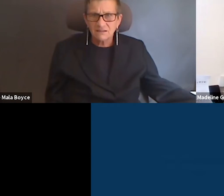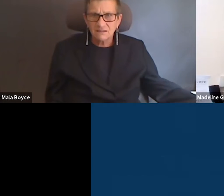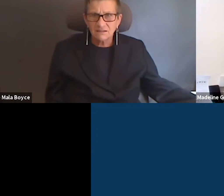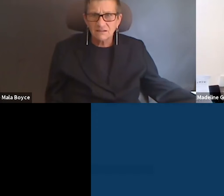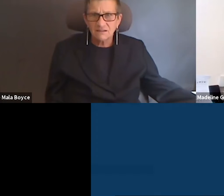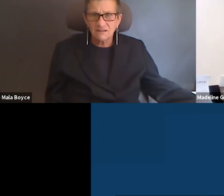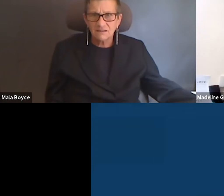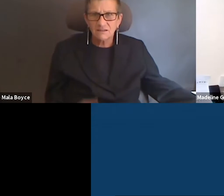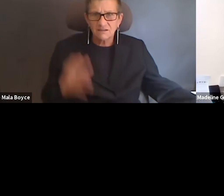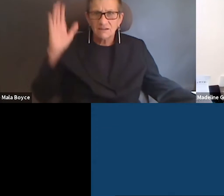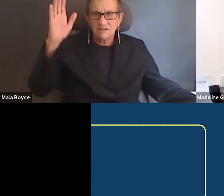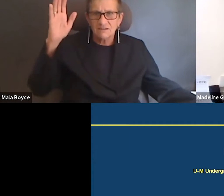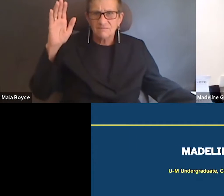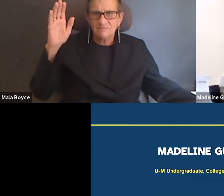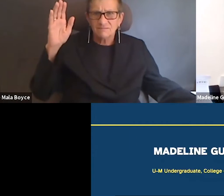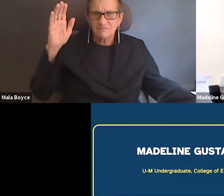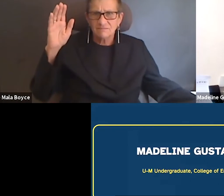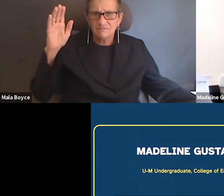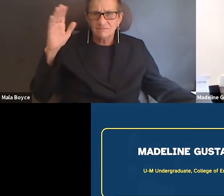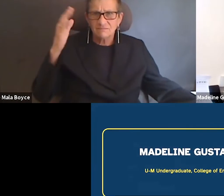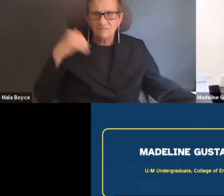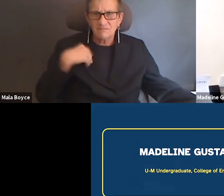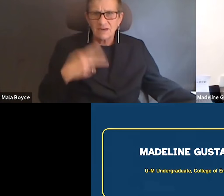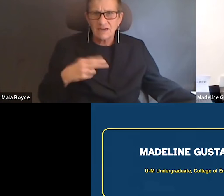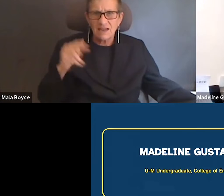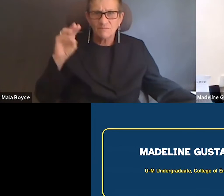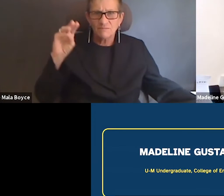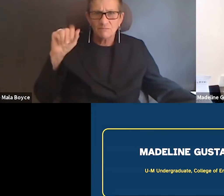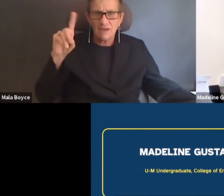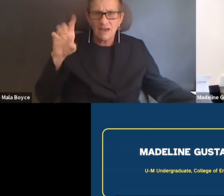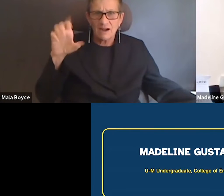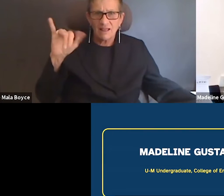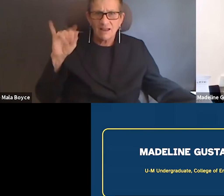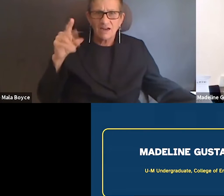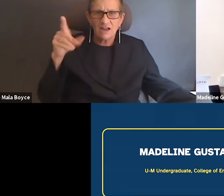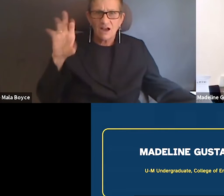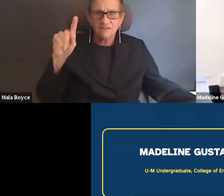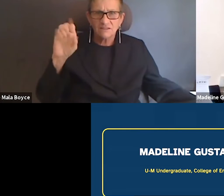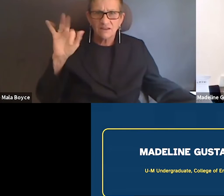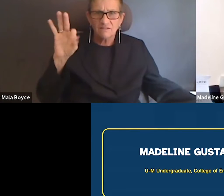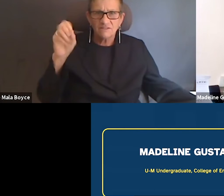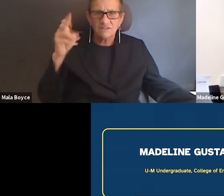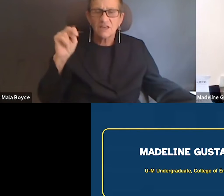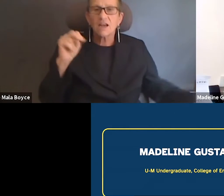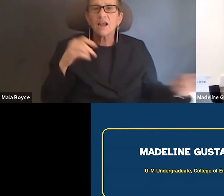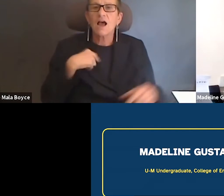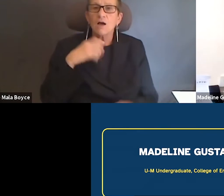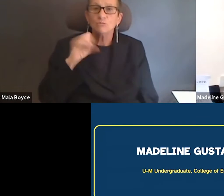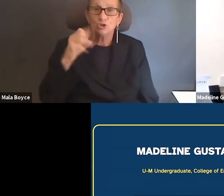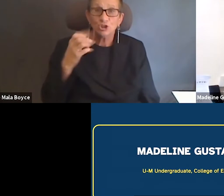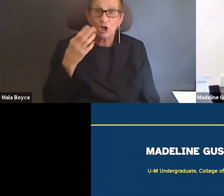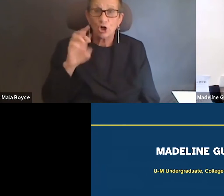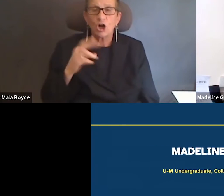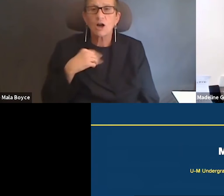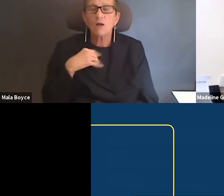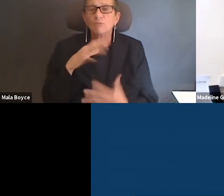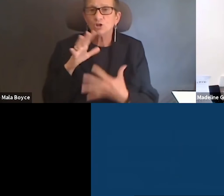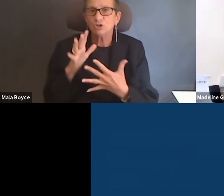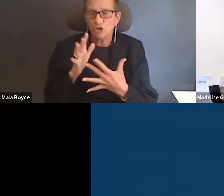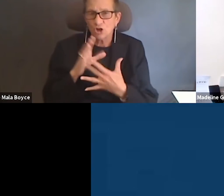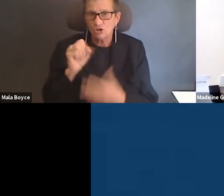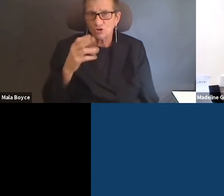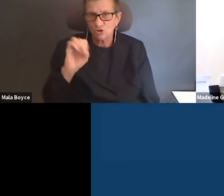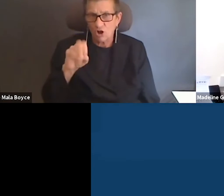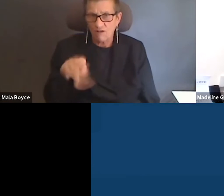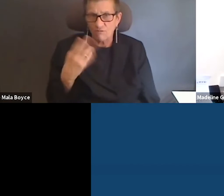Hi there, my name is Madeline Gustafson. I use she, her pronouns, and I am a sophomore in the College of Engineering